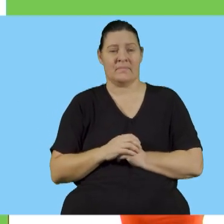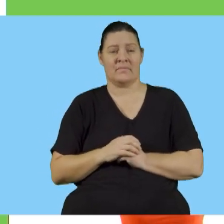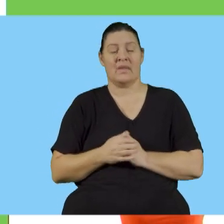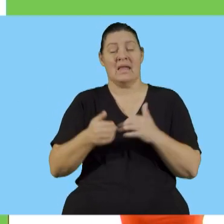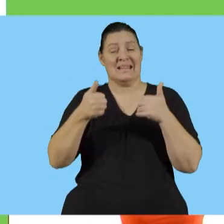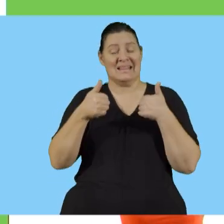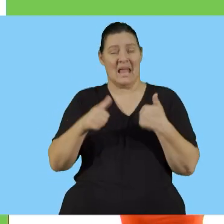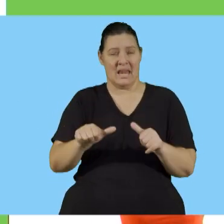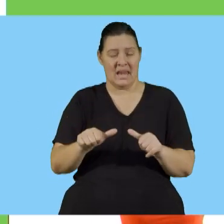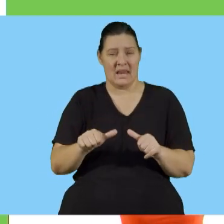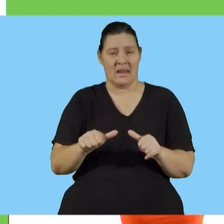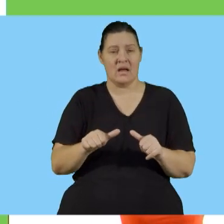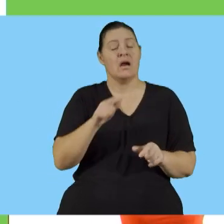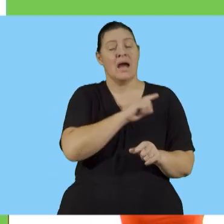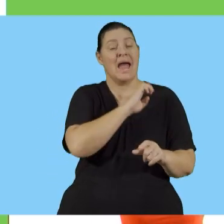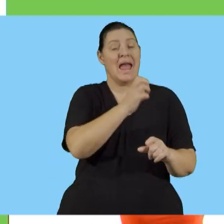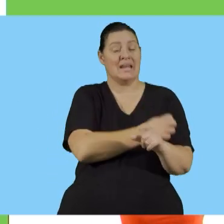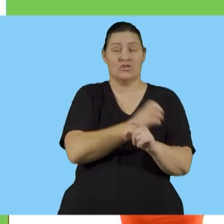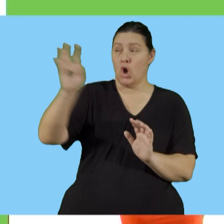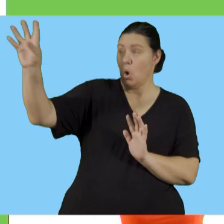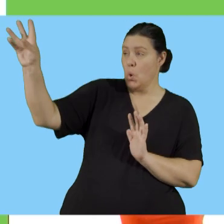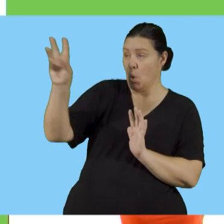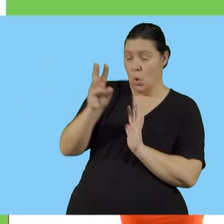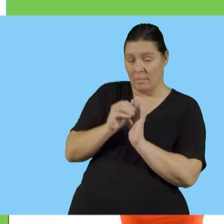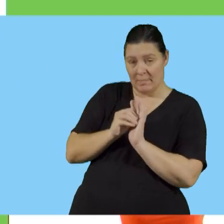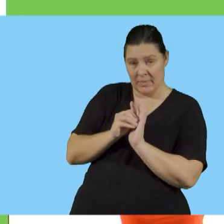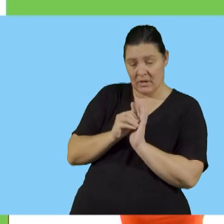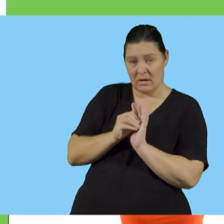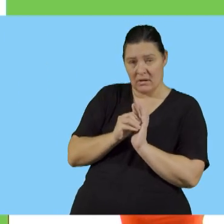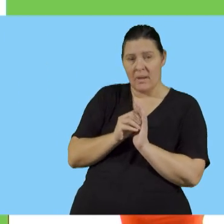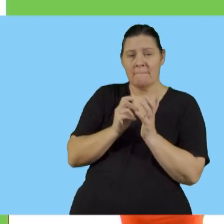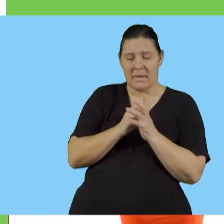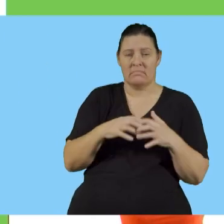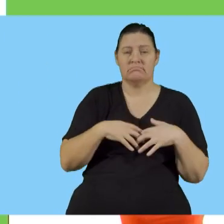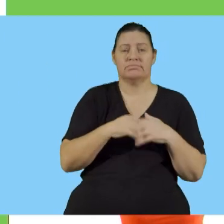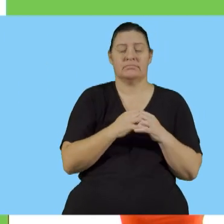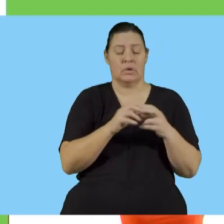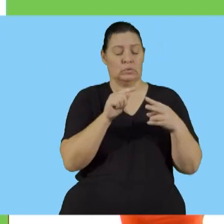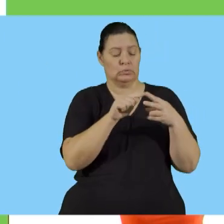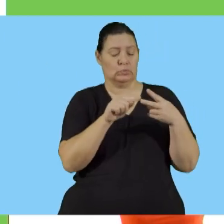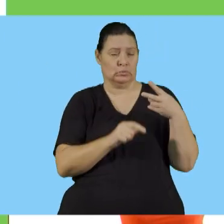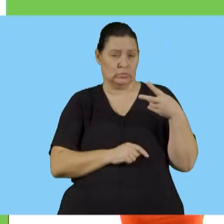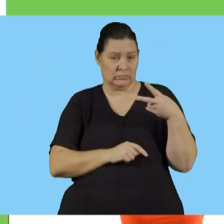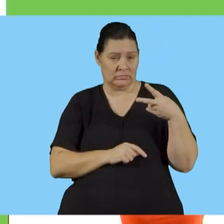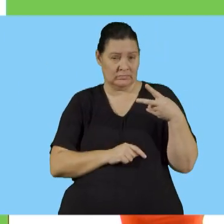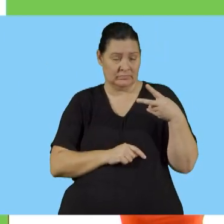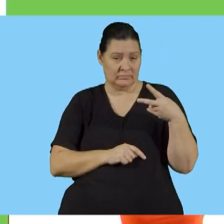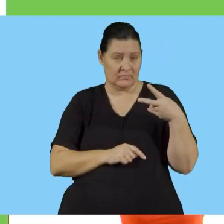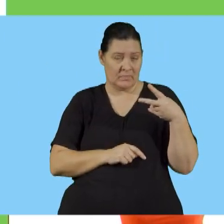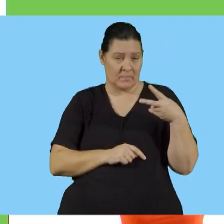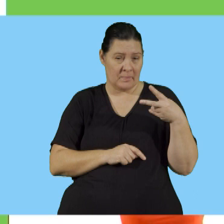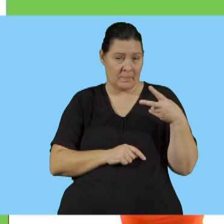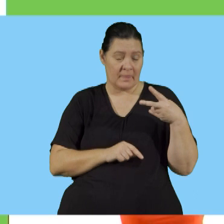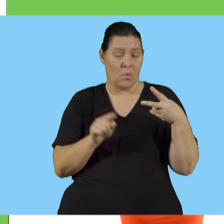chlorophyll. And then the radiant energy that is absorbed by the chlorophyll puts together two things.